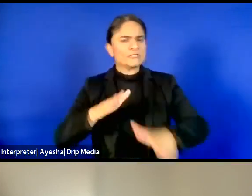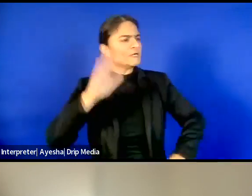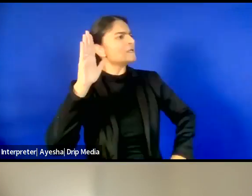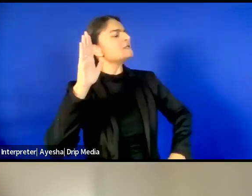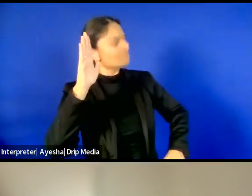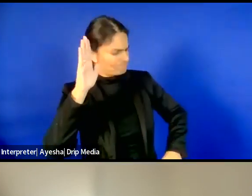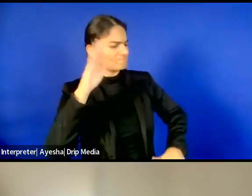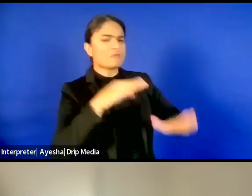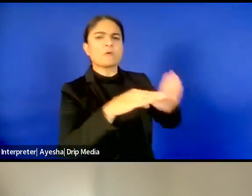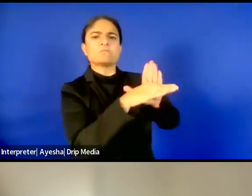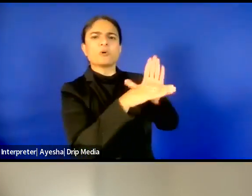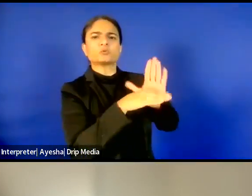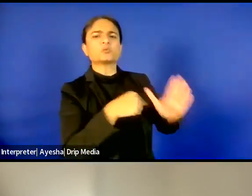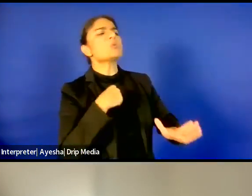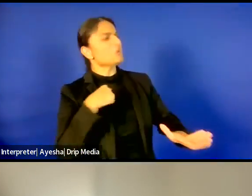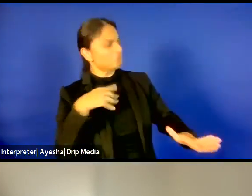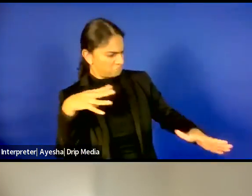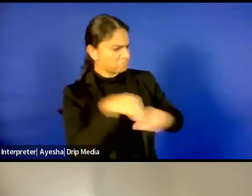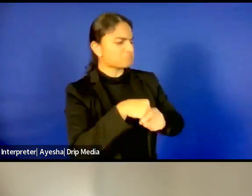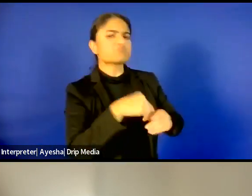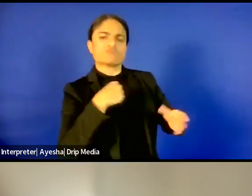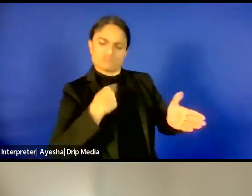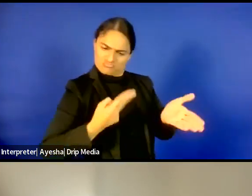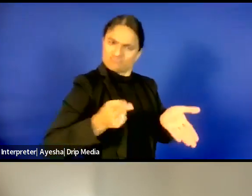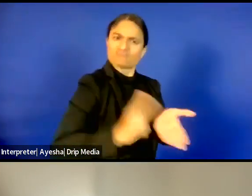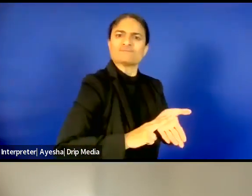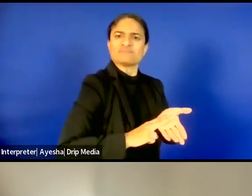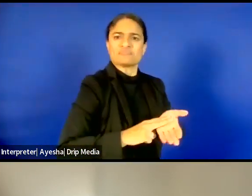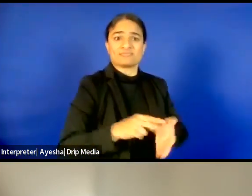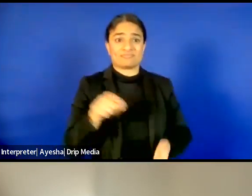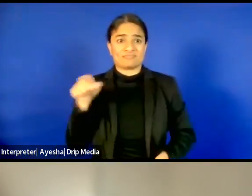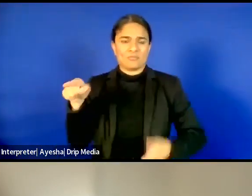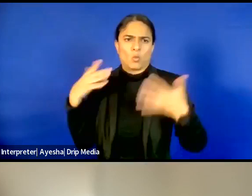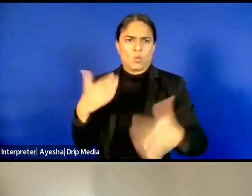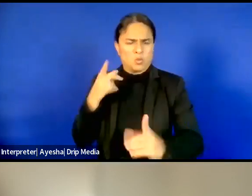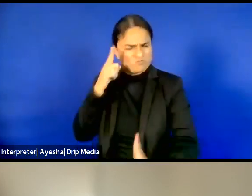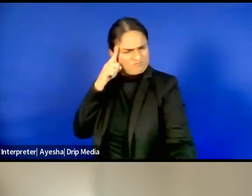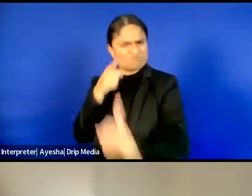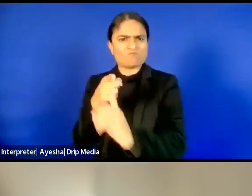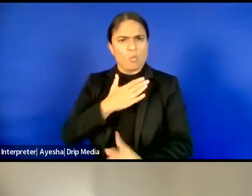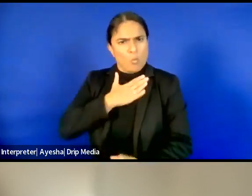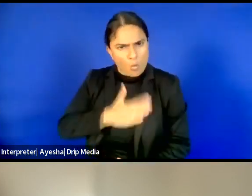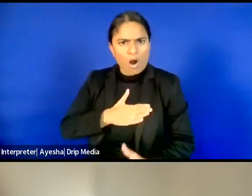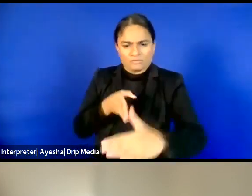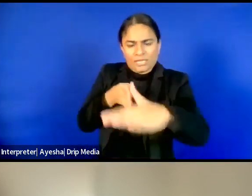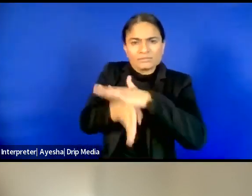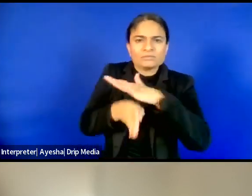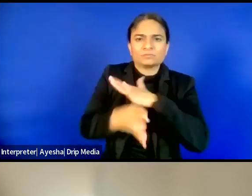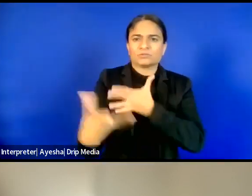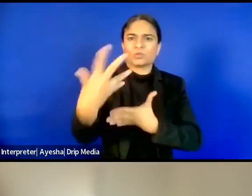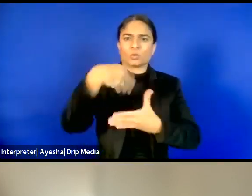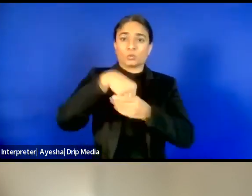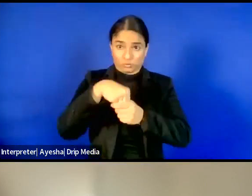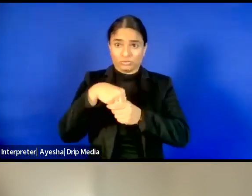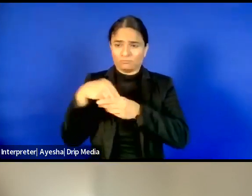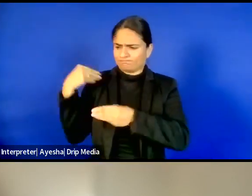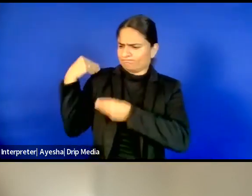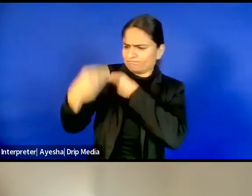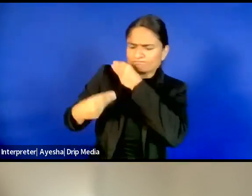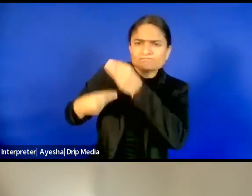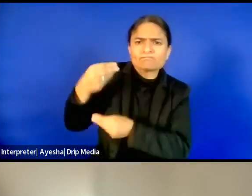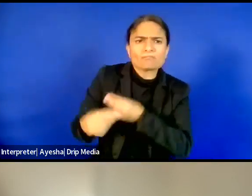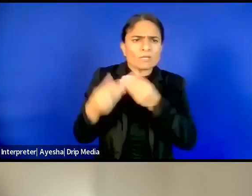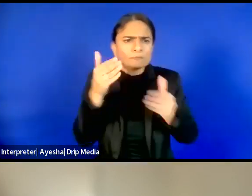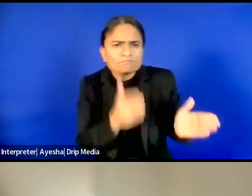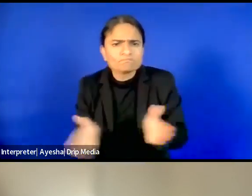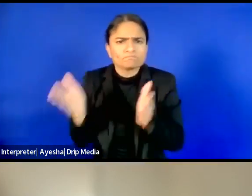process. And that conference a few months ago is a great example of what we can do to turn these commitments into action. So handing the